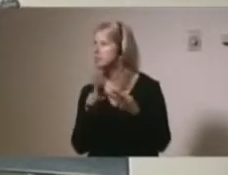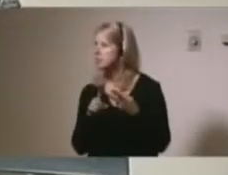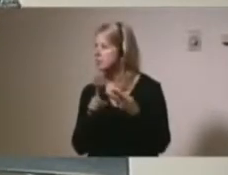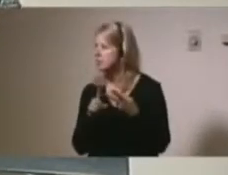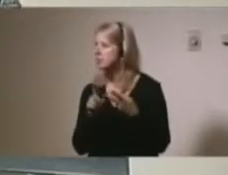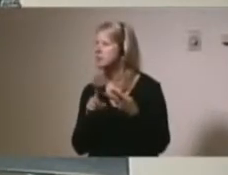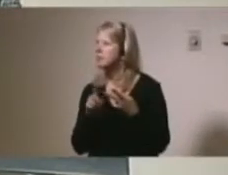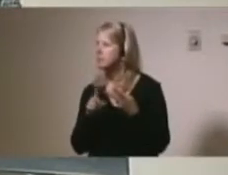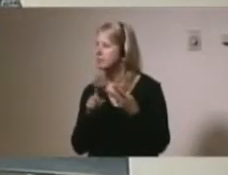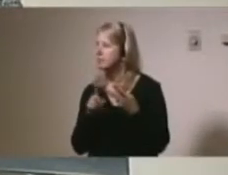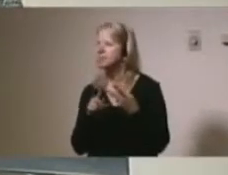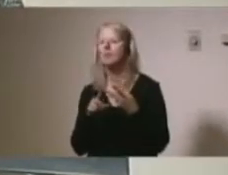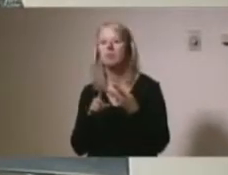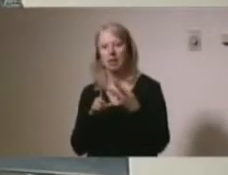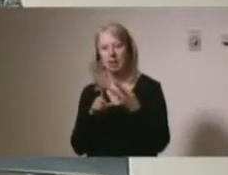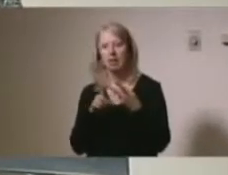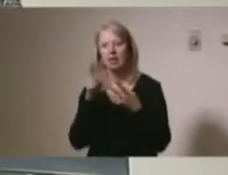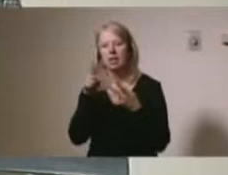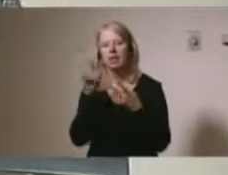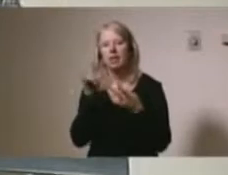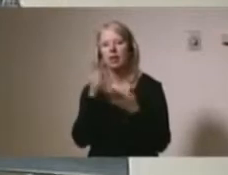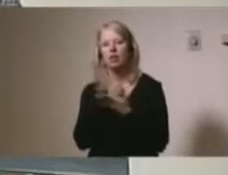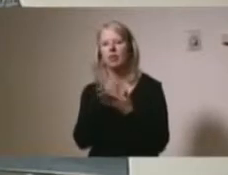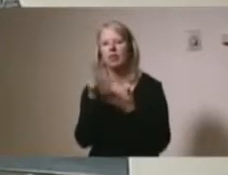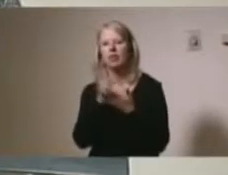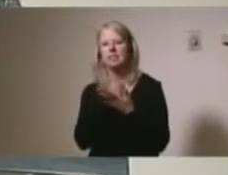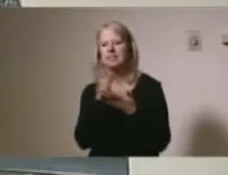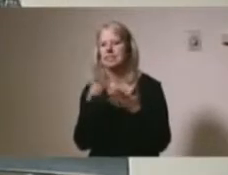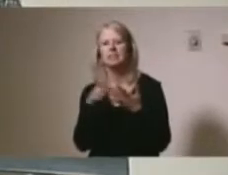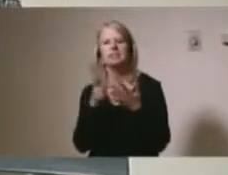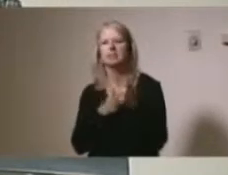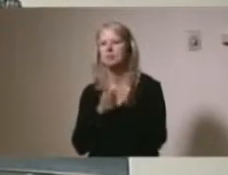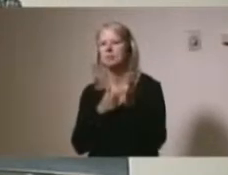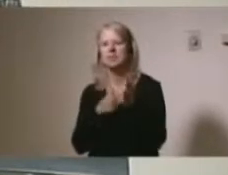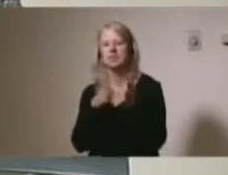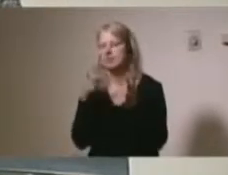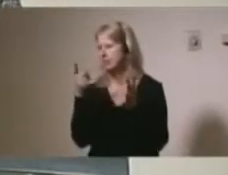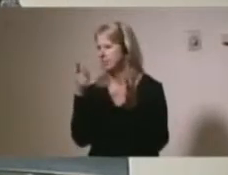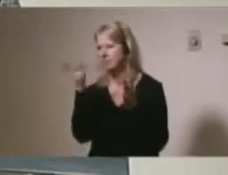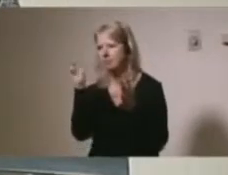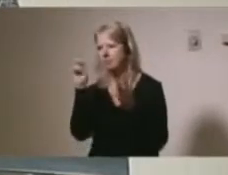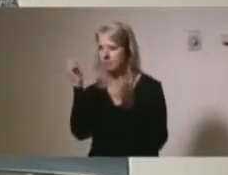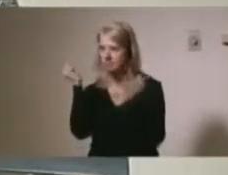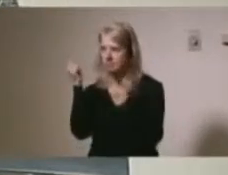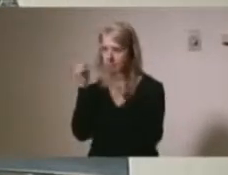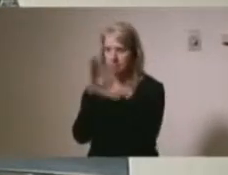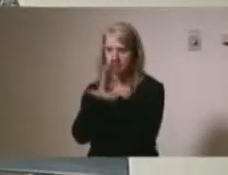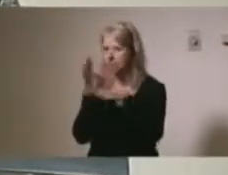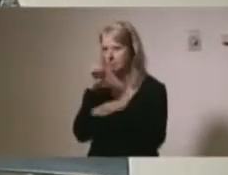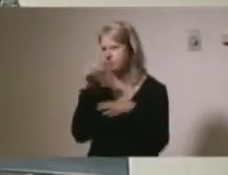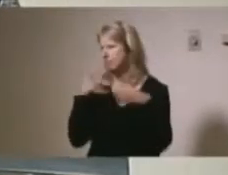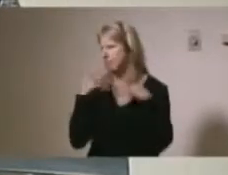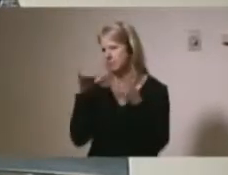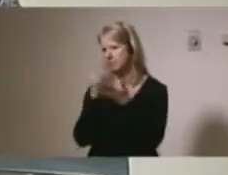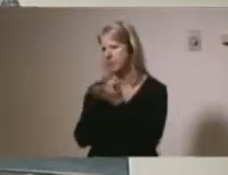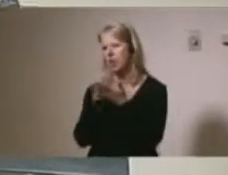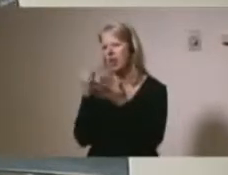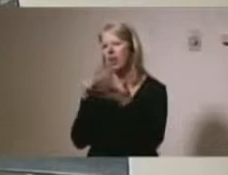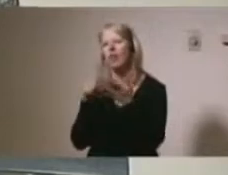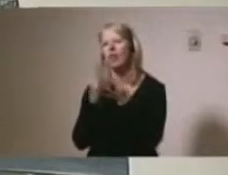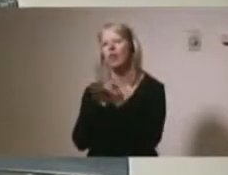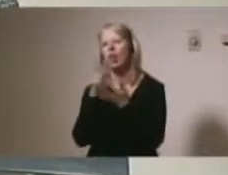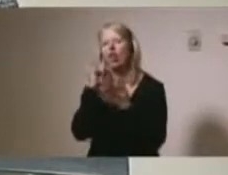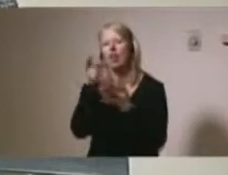When the people present this card, which is not accepted by all businesses, it's a kind of a